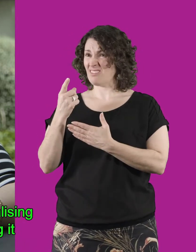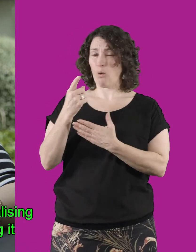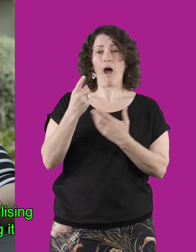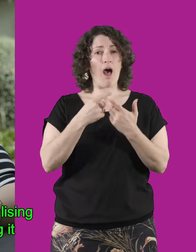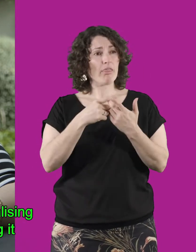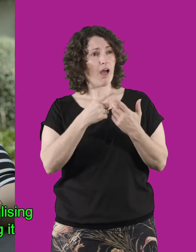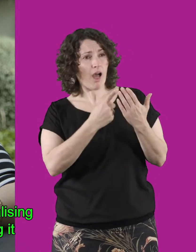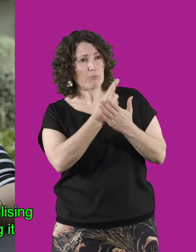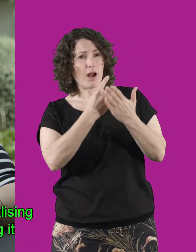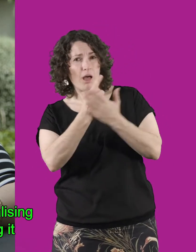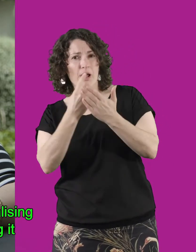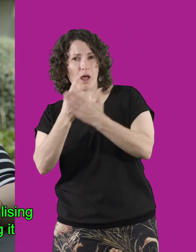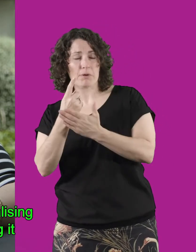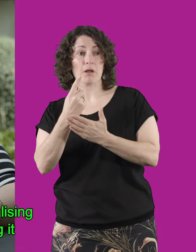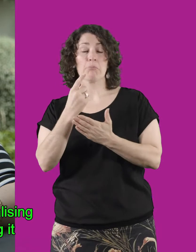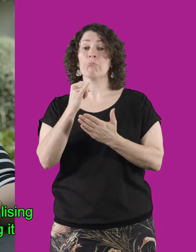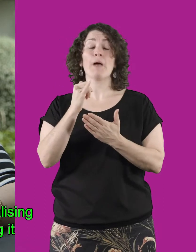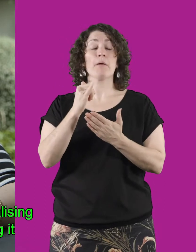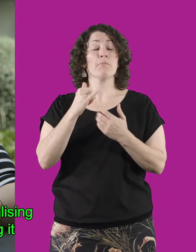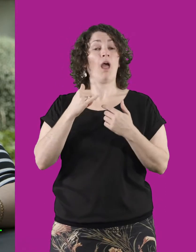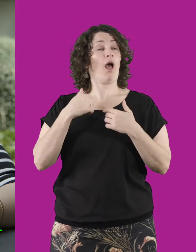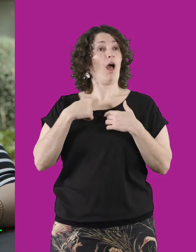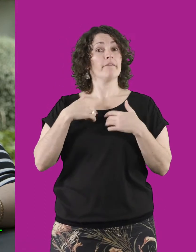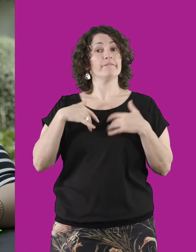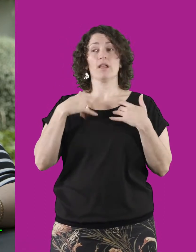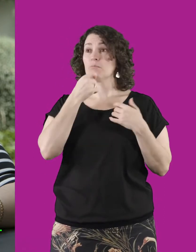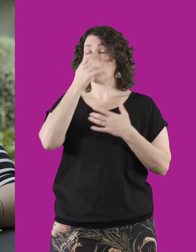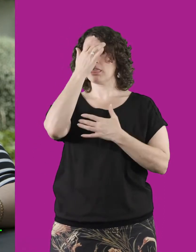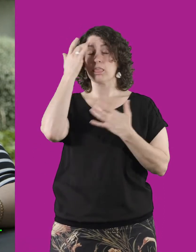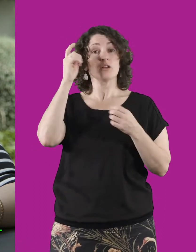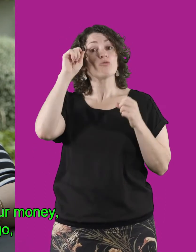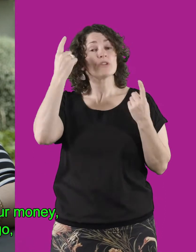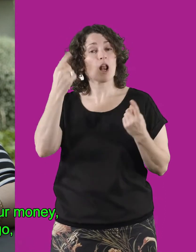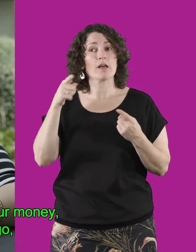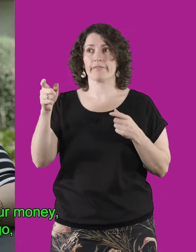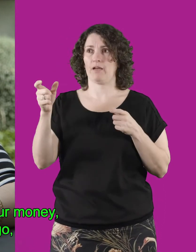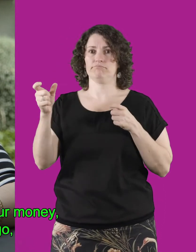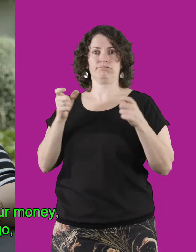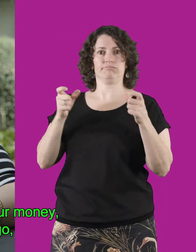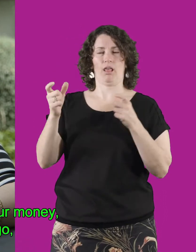doing without you realising they're doing it is control.